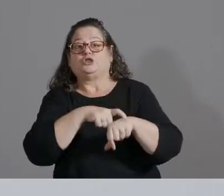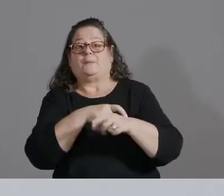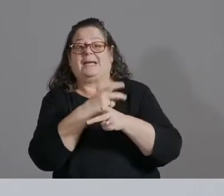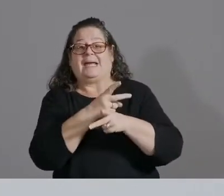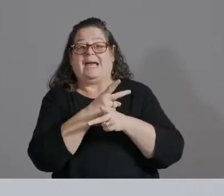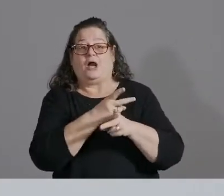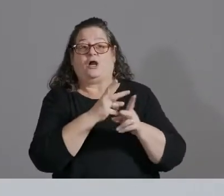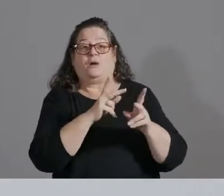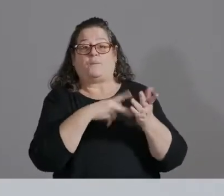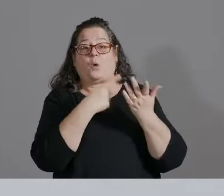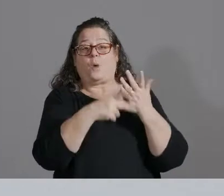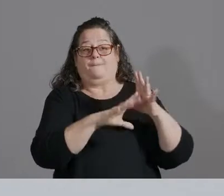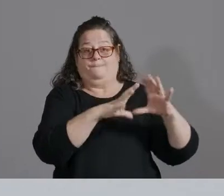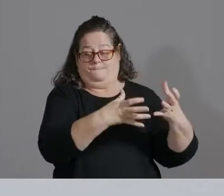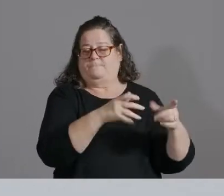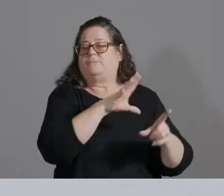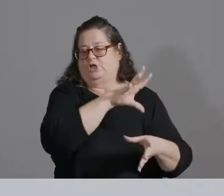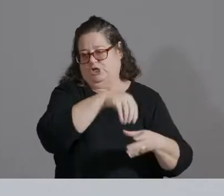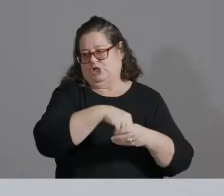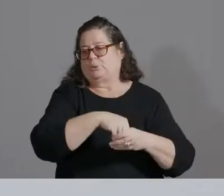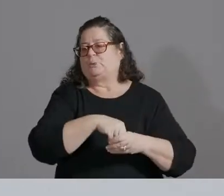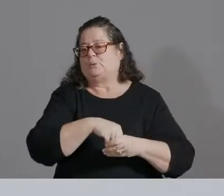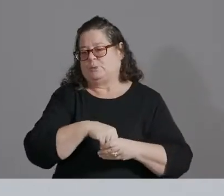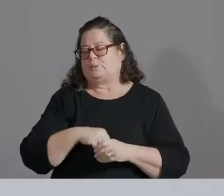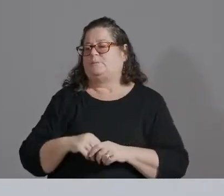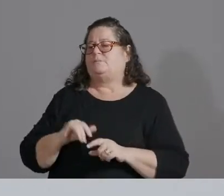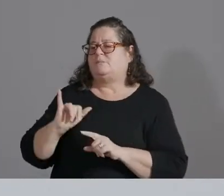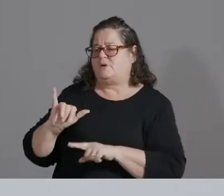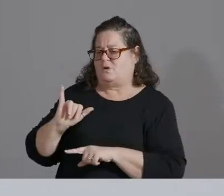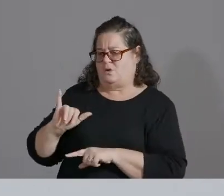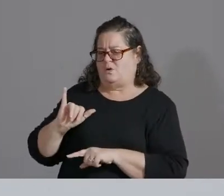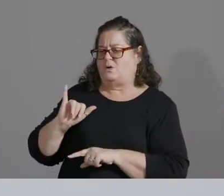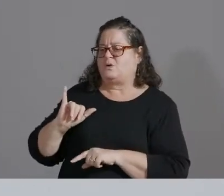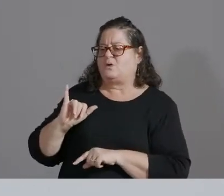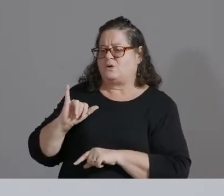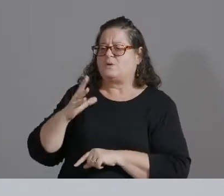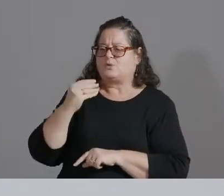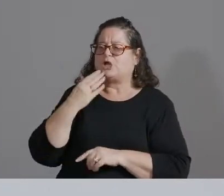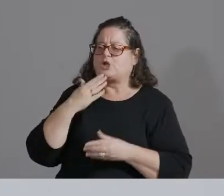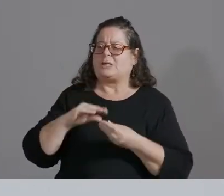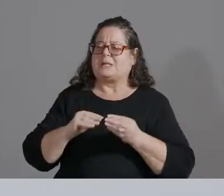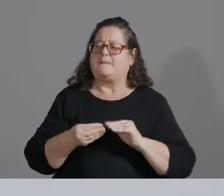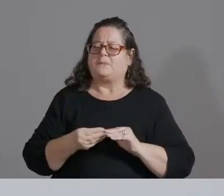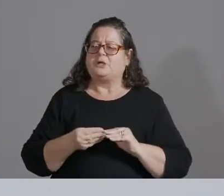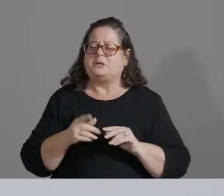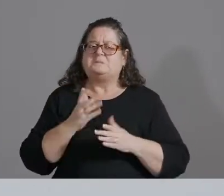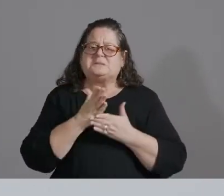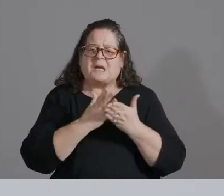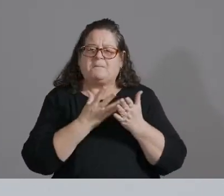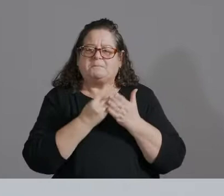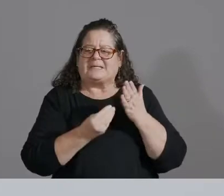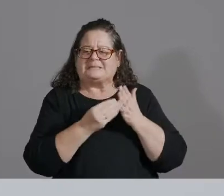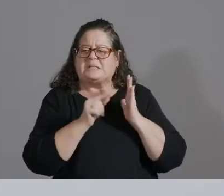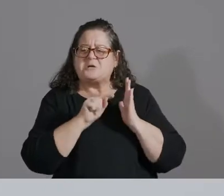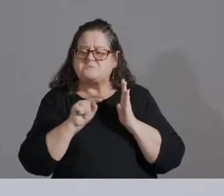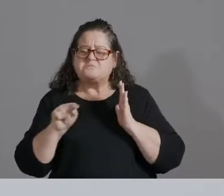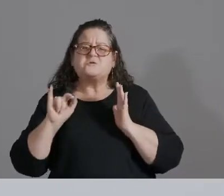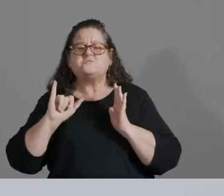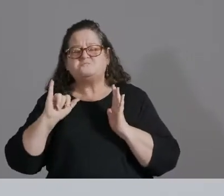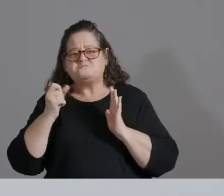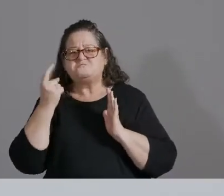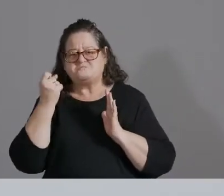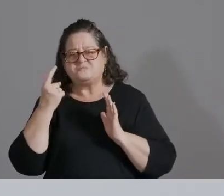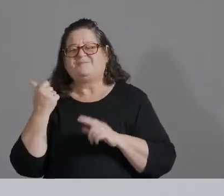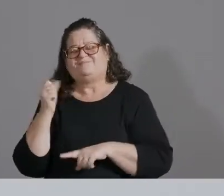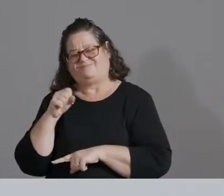pretty good number. It's just missing a couple. It could be missing a couple of things. Right? Yeah, it could just be missing a couple of things. And we do have